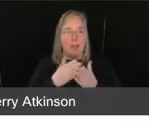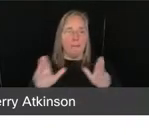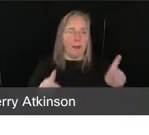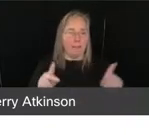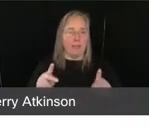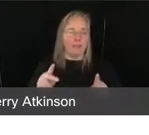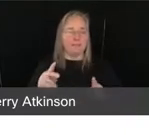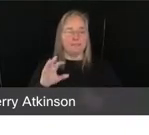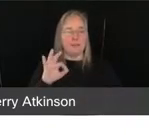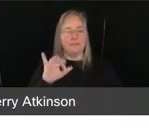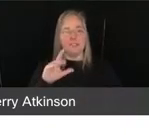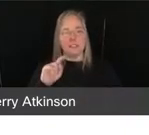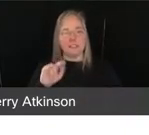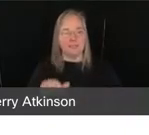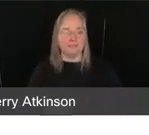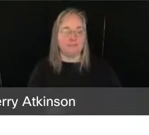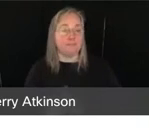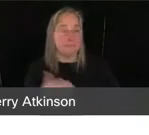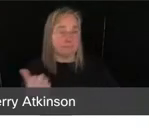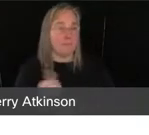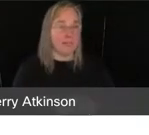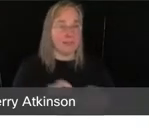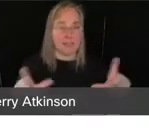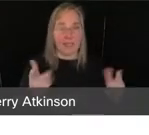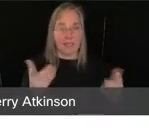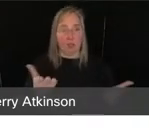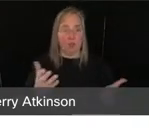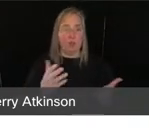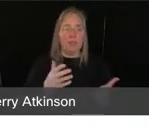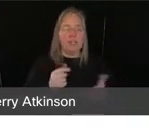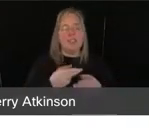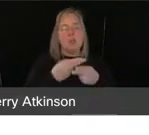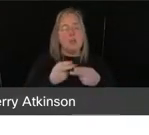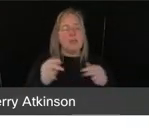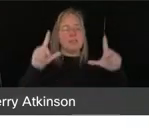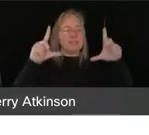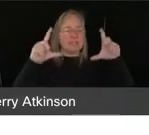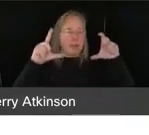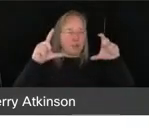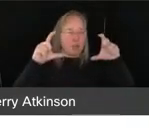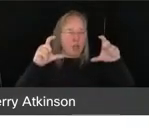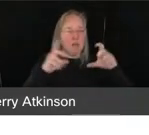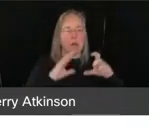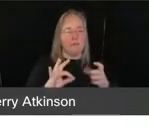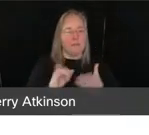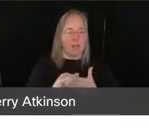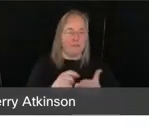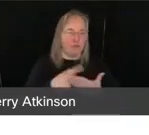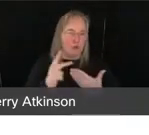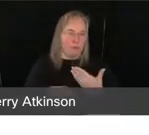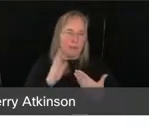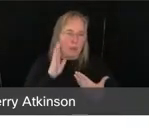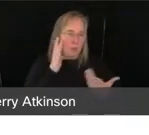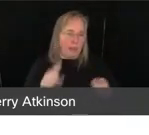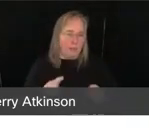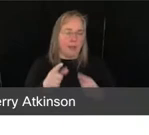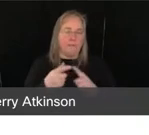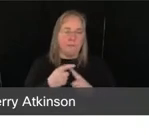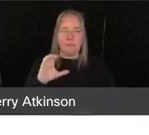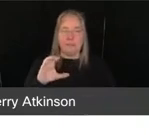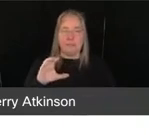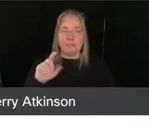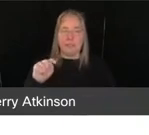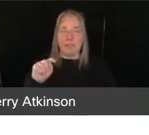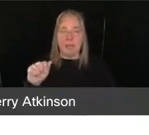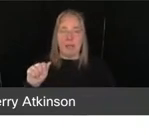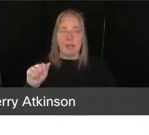This next slide is just intended to give you a quick snapshot of the programming that will occur from CCTA's